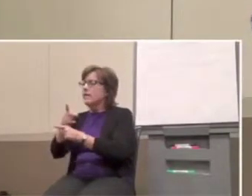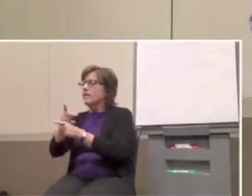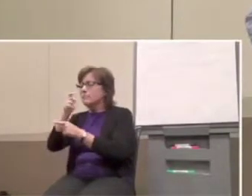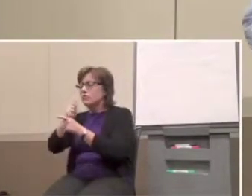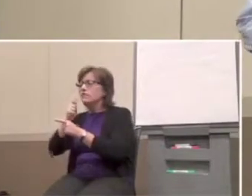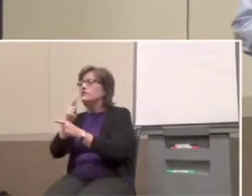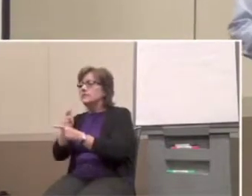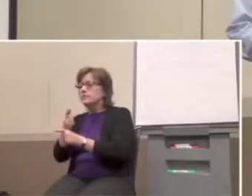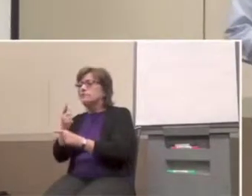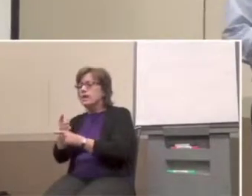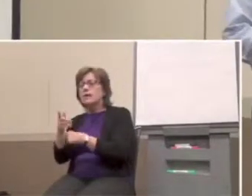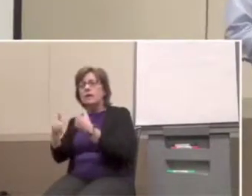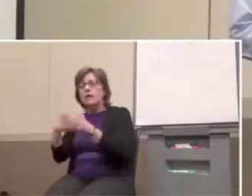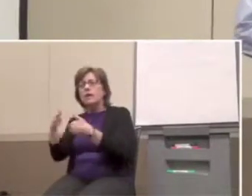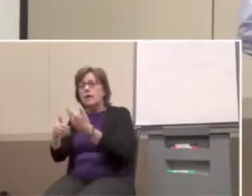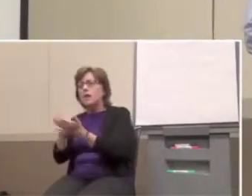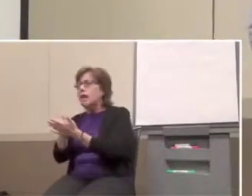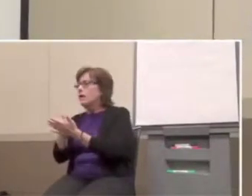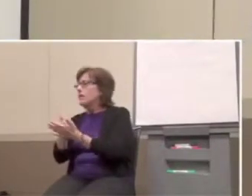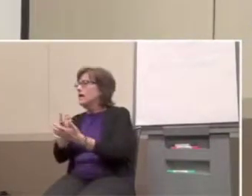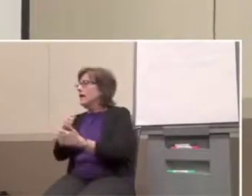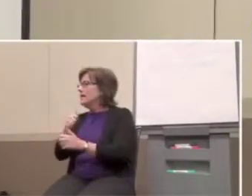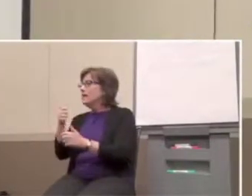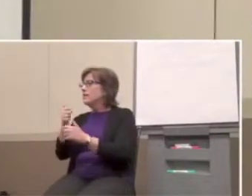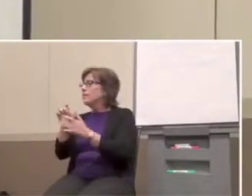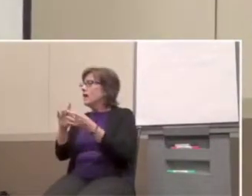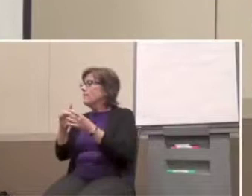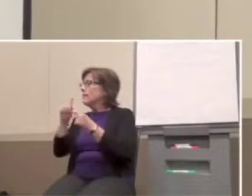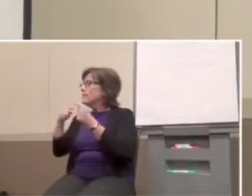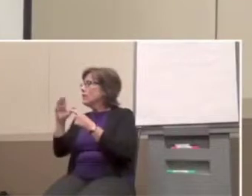Any other comments about core values, beliefs?